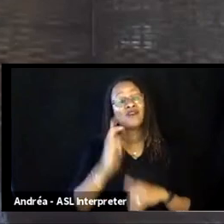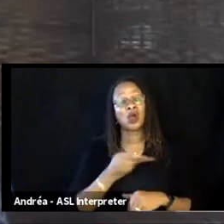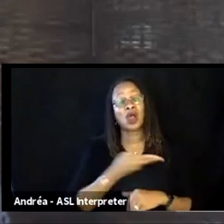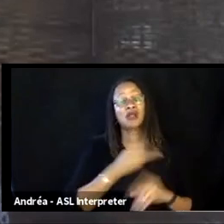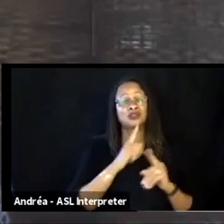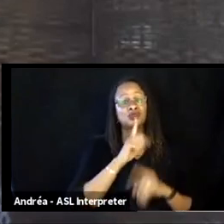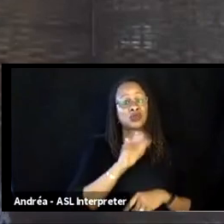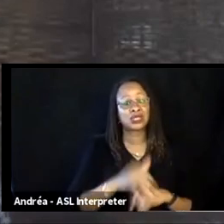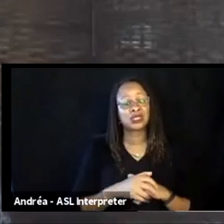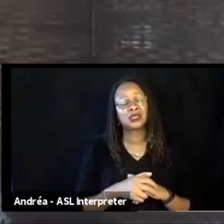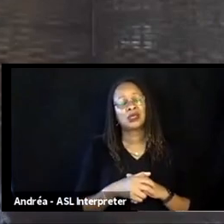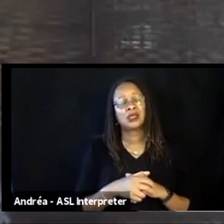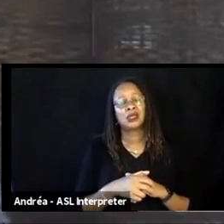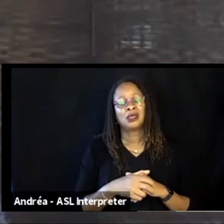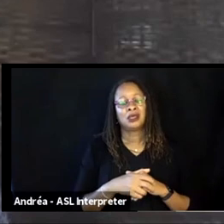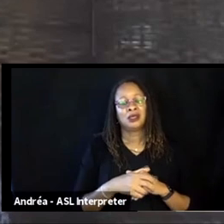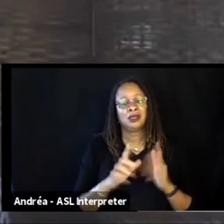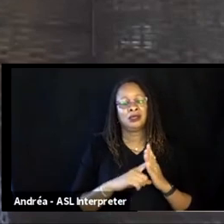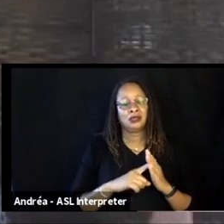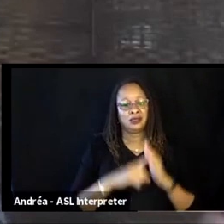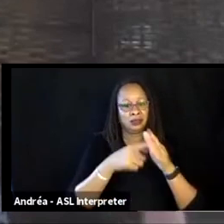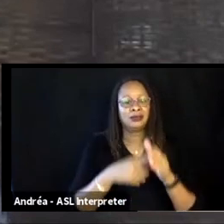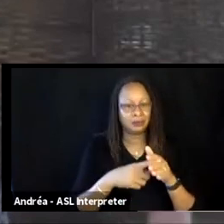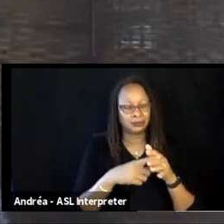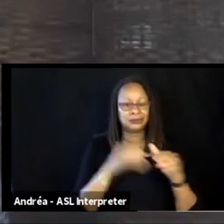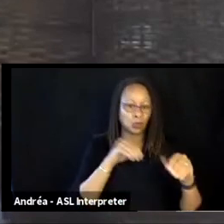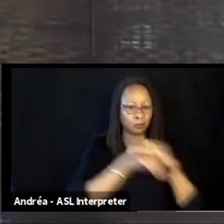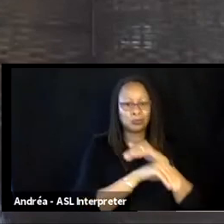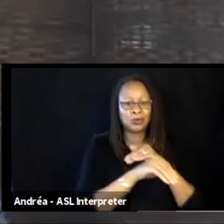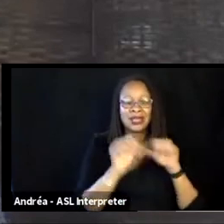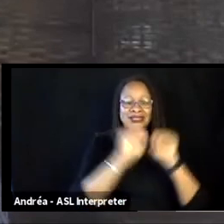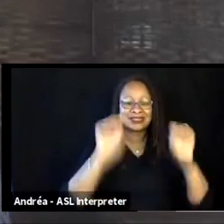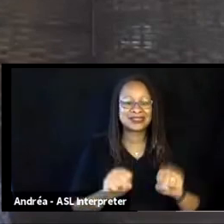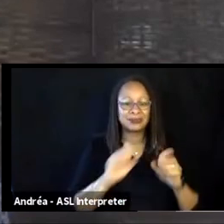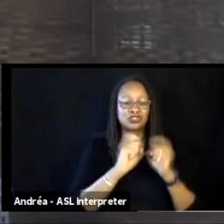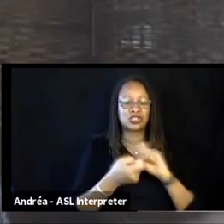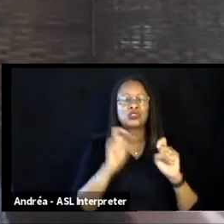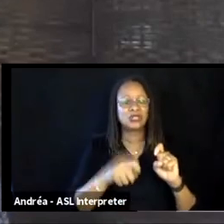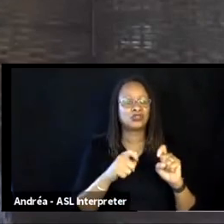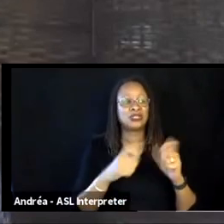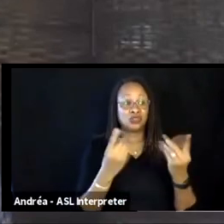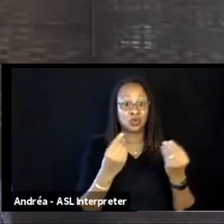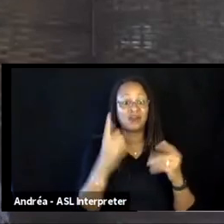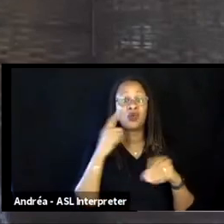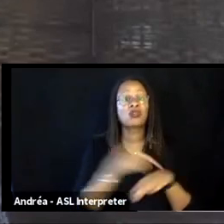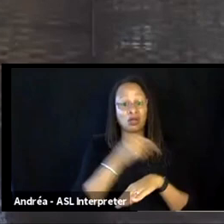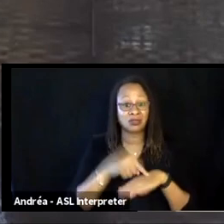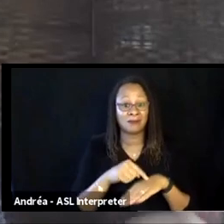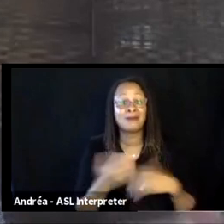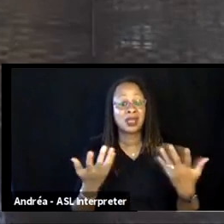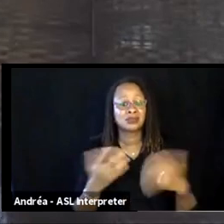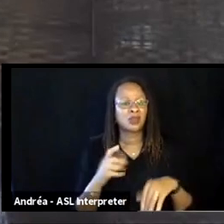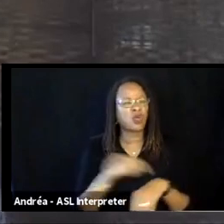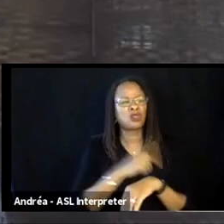really institute systemic change. We have to be in it for the long haul. And clearly, Cannes Lions is in it, you